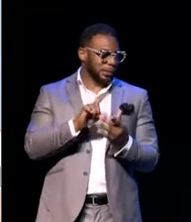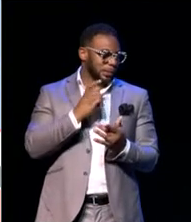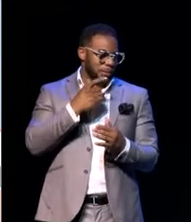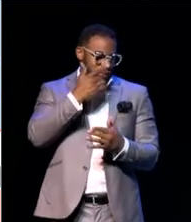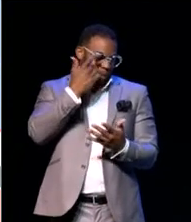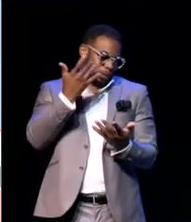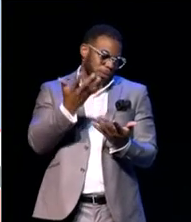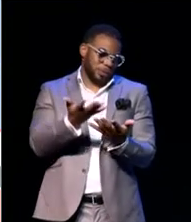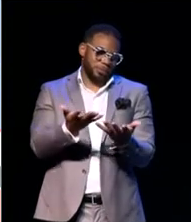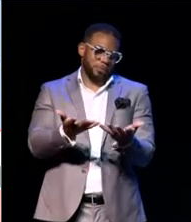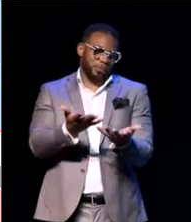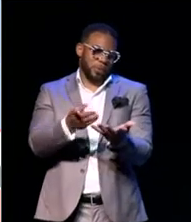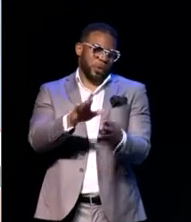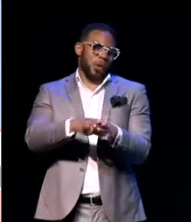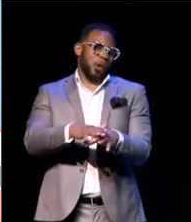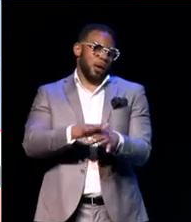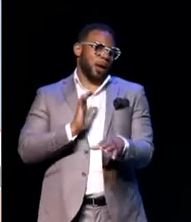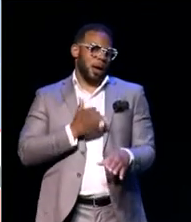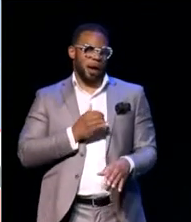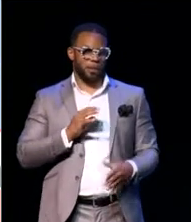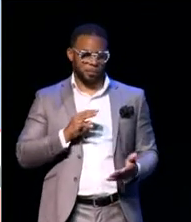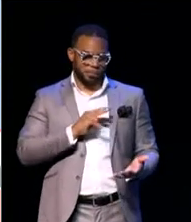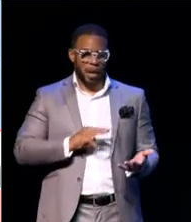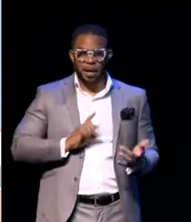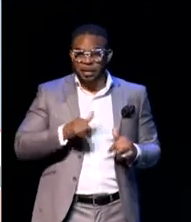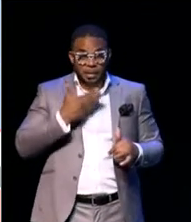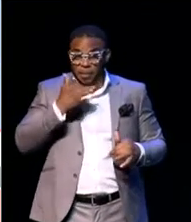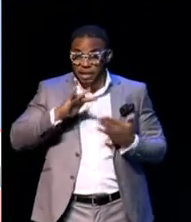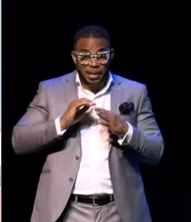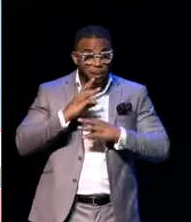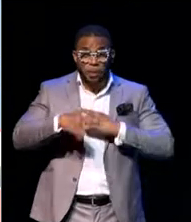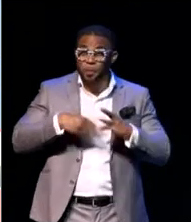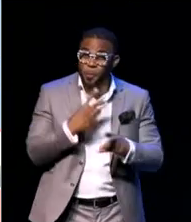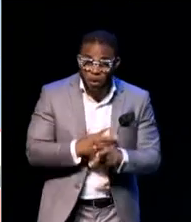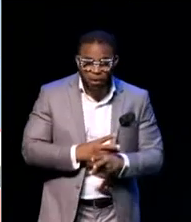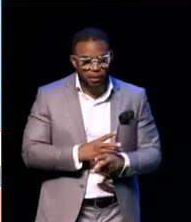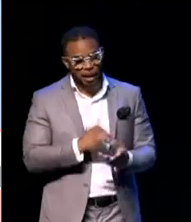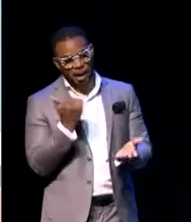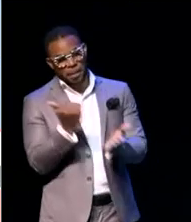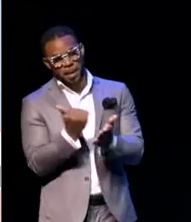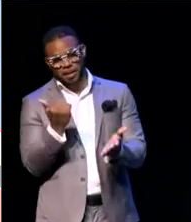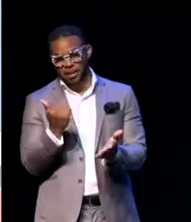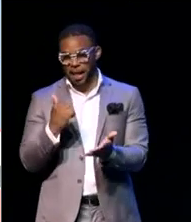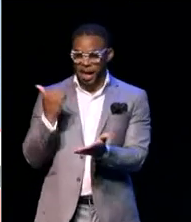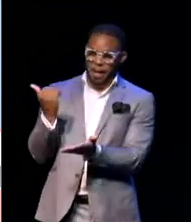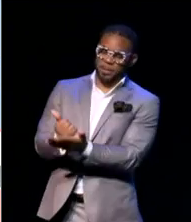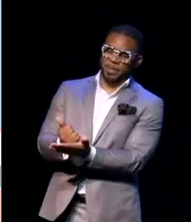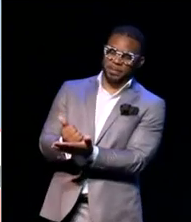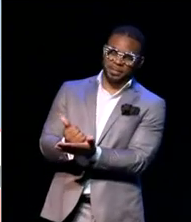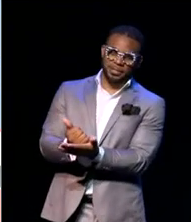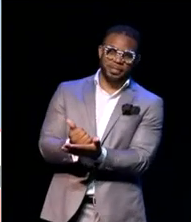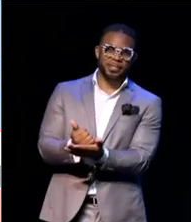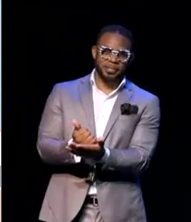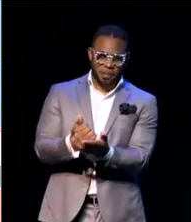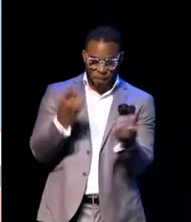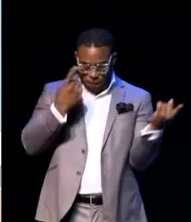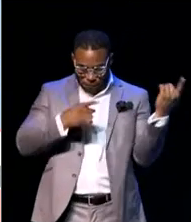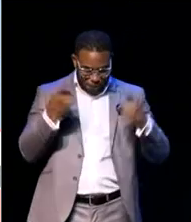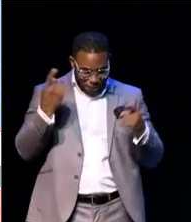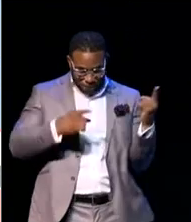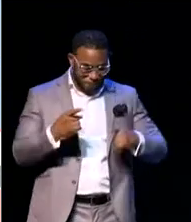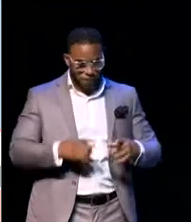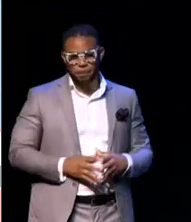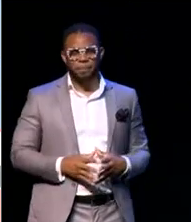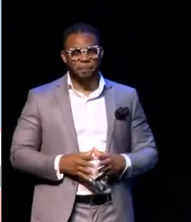just because you're our mayor, that this is the best city in the world. Amen. Amen, I mean, brother. it really is. It really